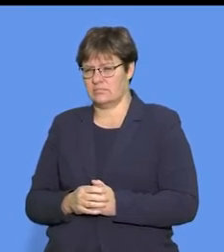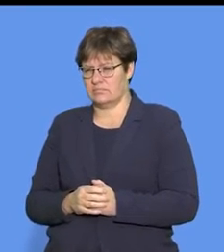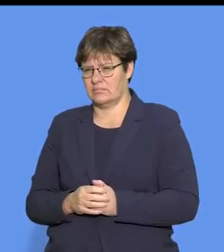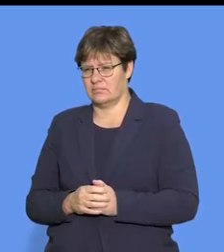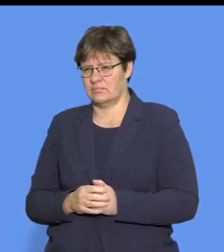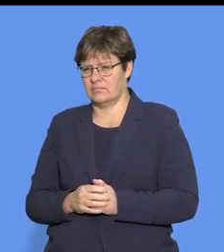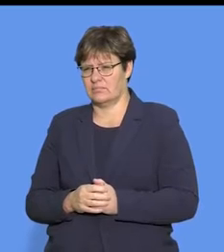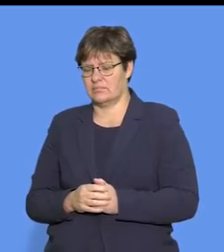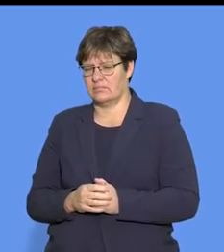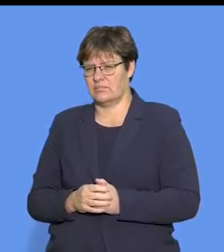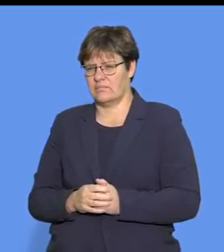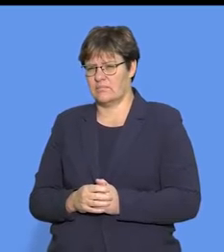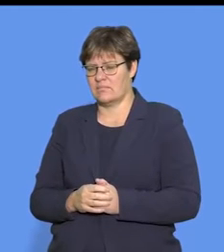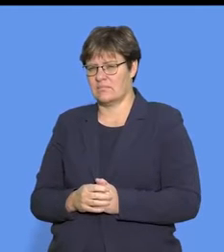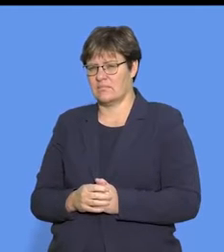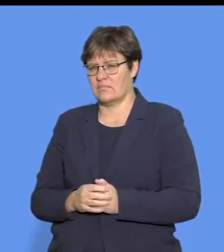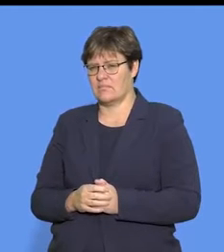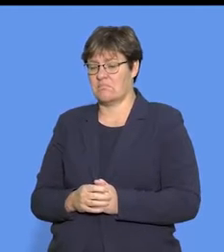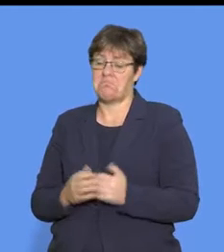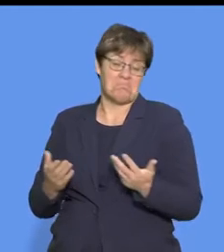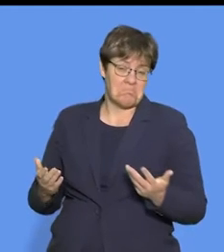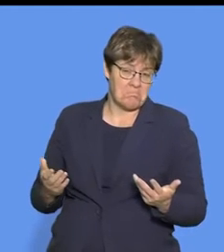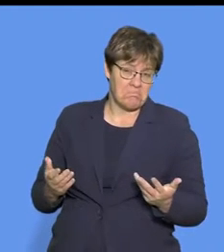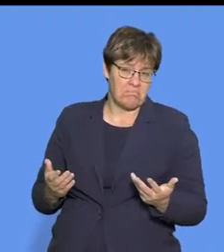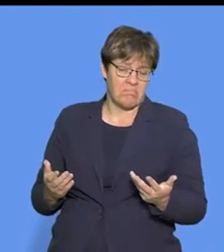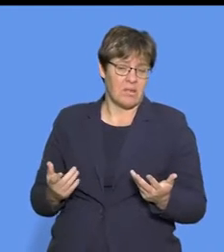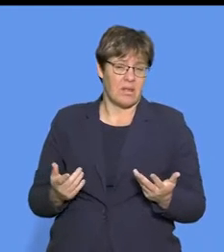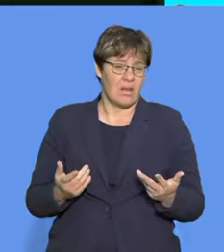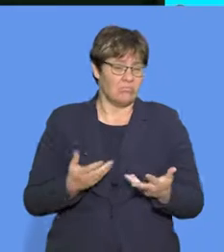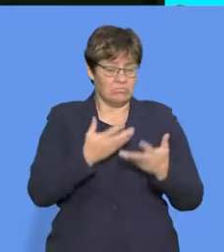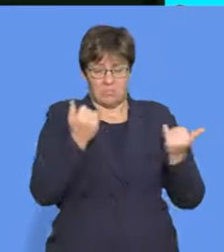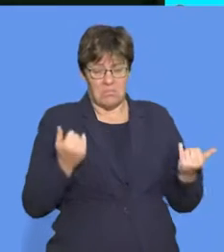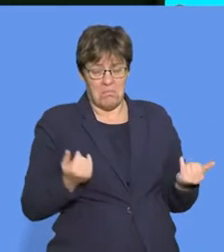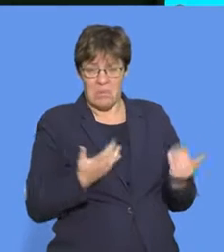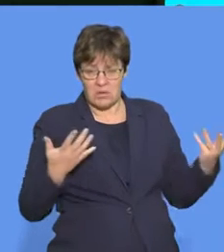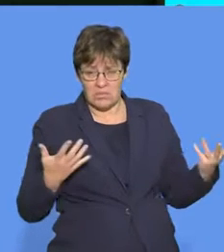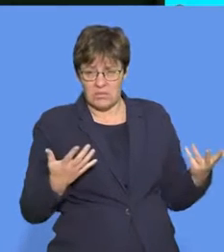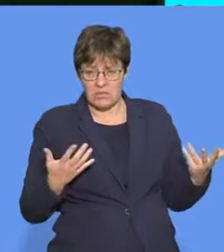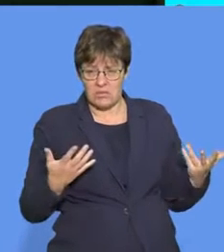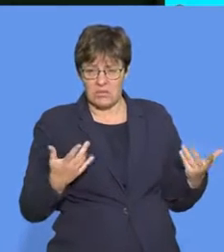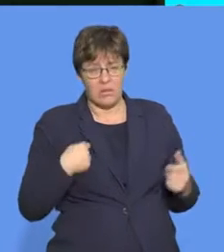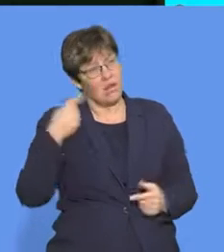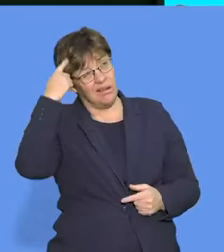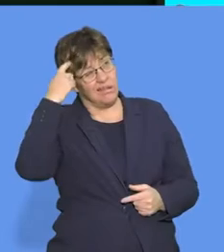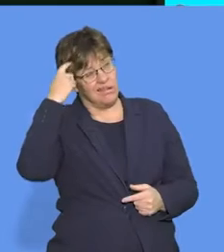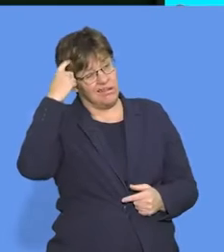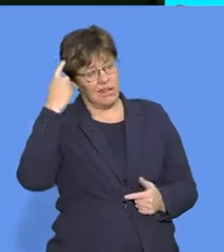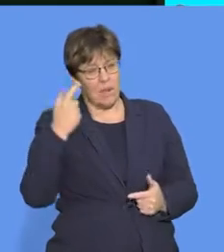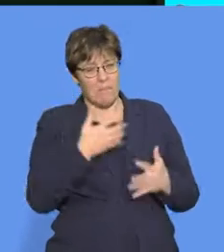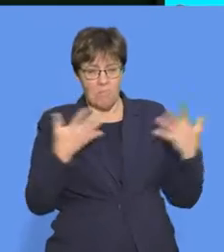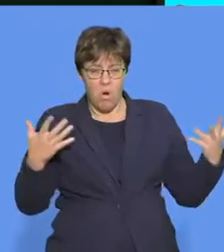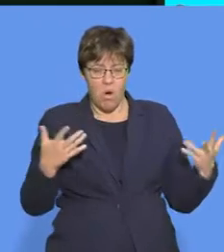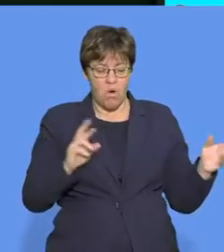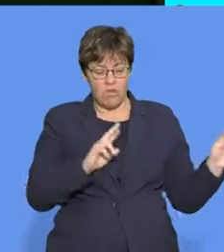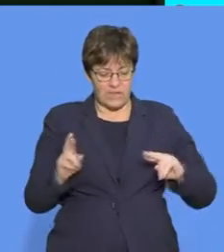half cell. Now, guys, I don't, at this stage, have much idea in terms of being able to